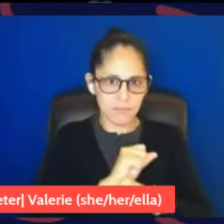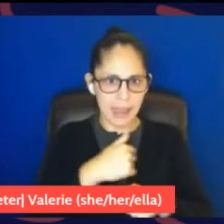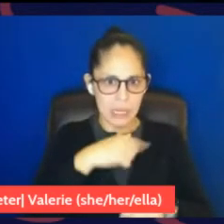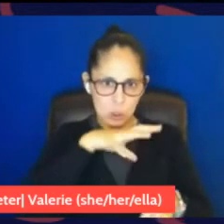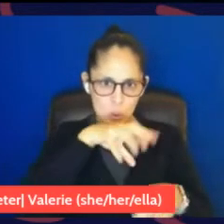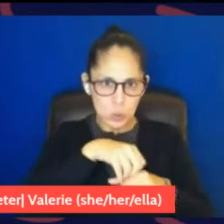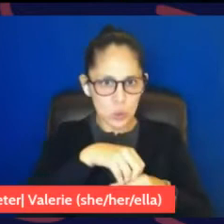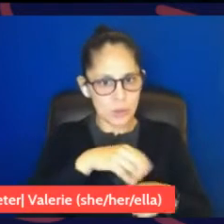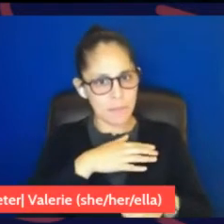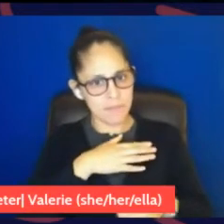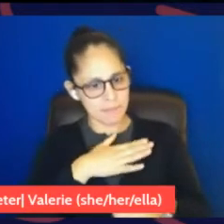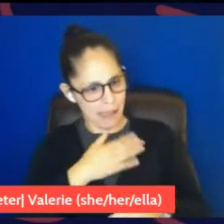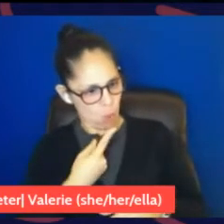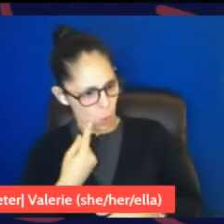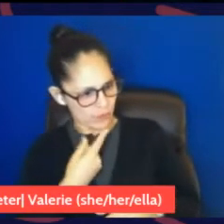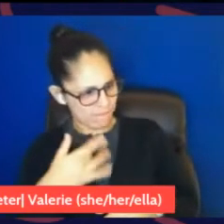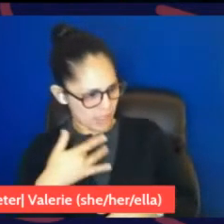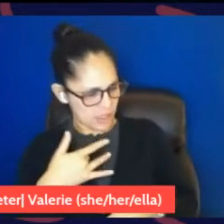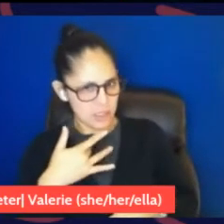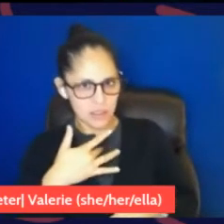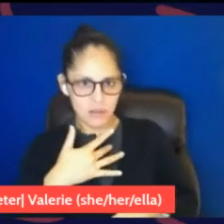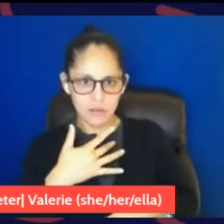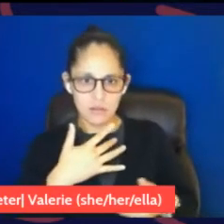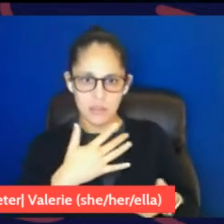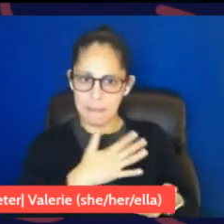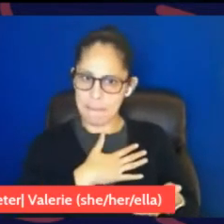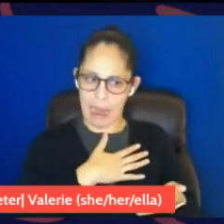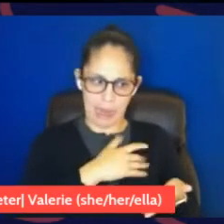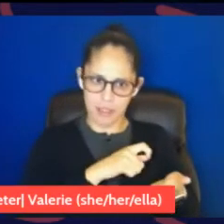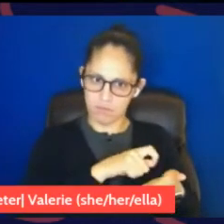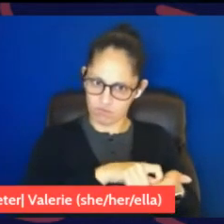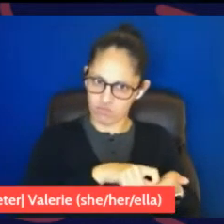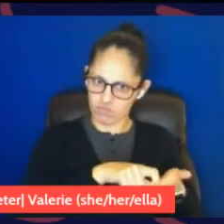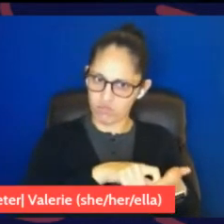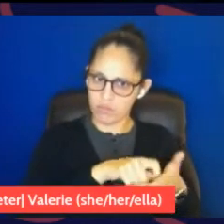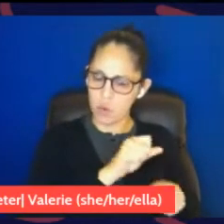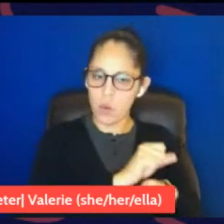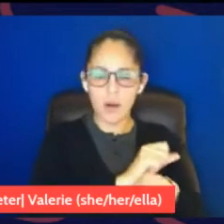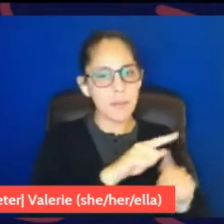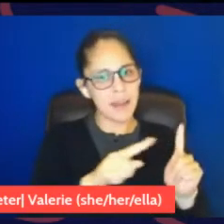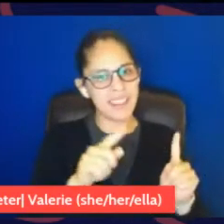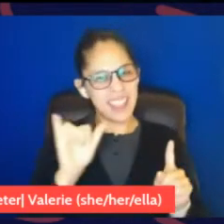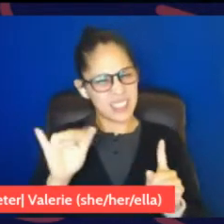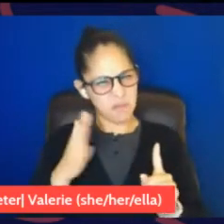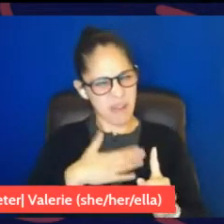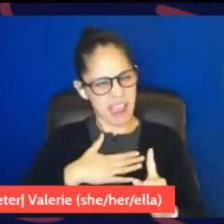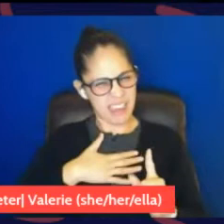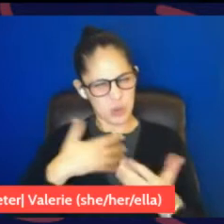But that is for me the depth of my immigrant story is loneliness and disconnection.